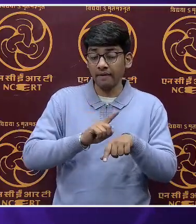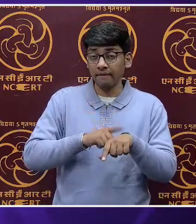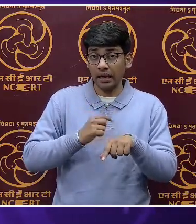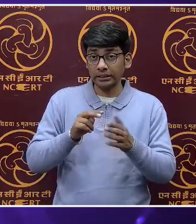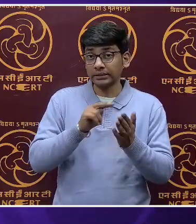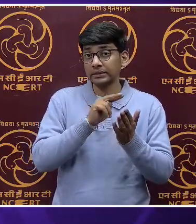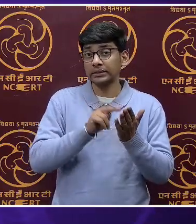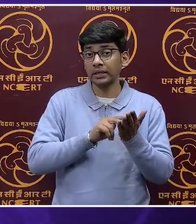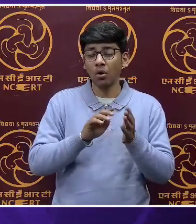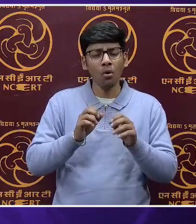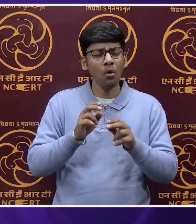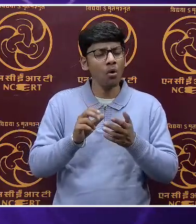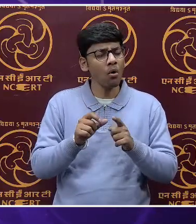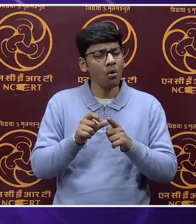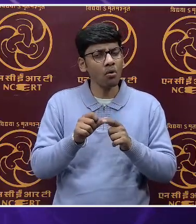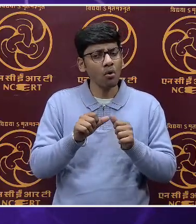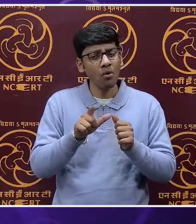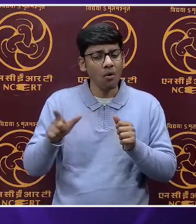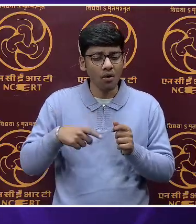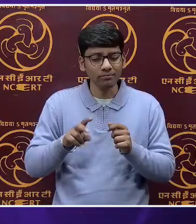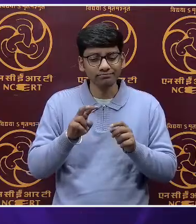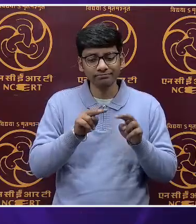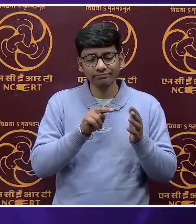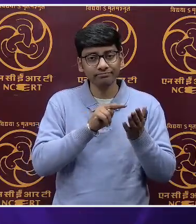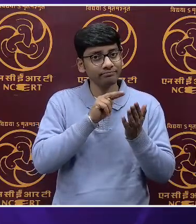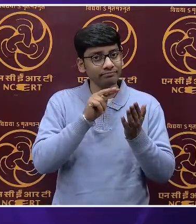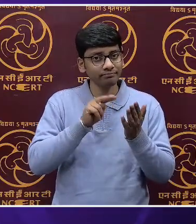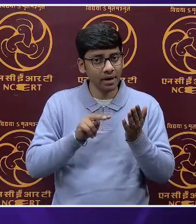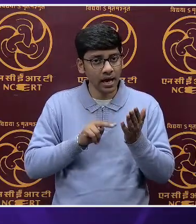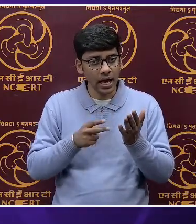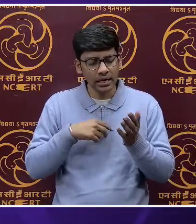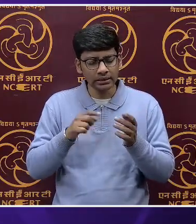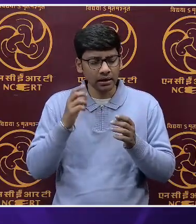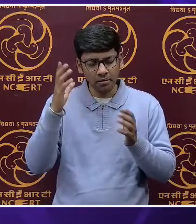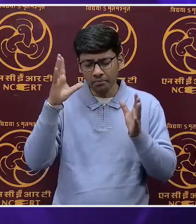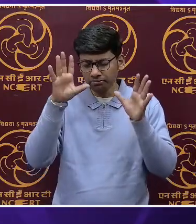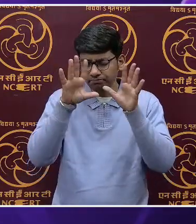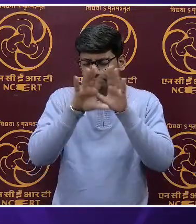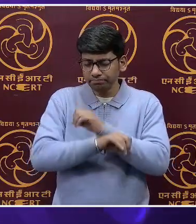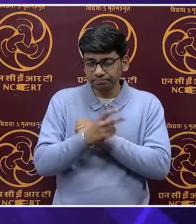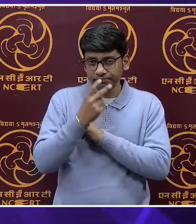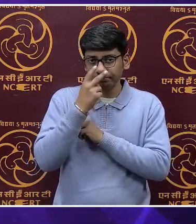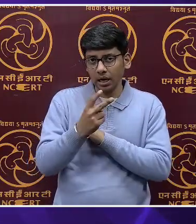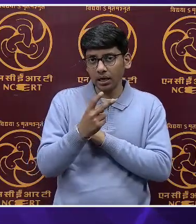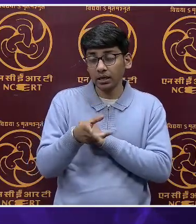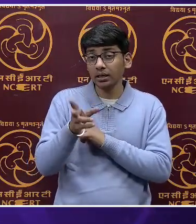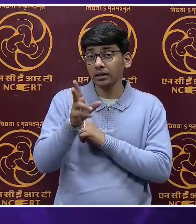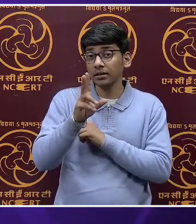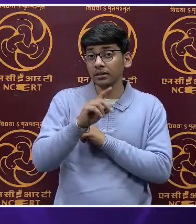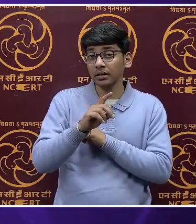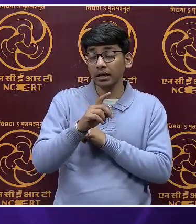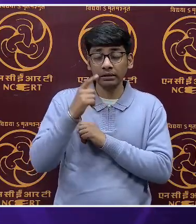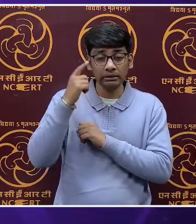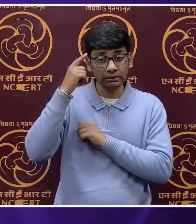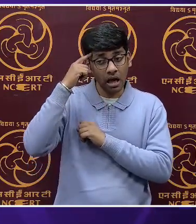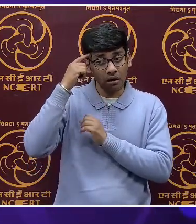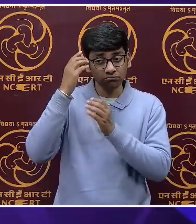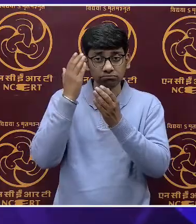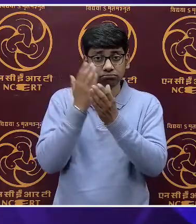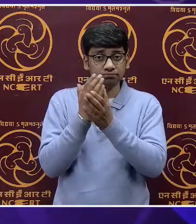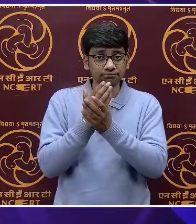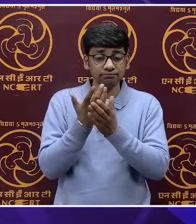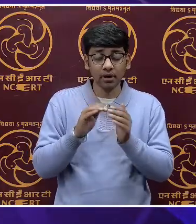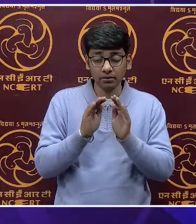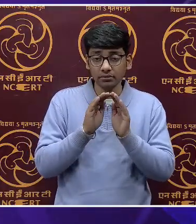viewers. Everything suddenly looked black. Now I want our viewers to once again go into the psychology of a child